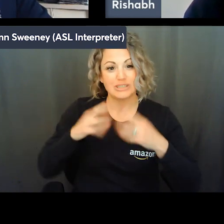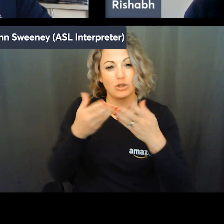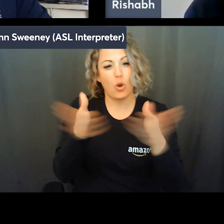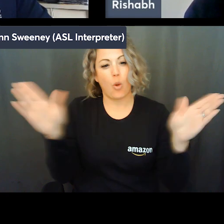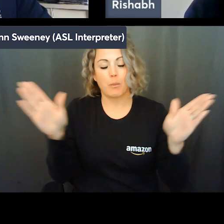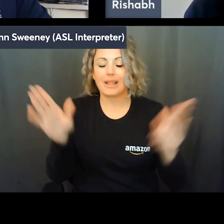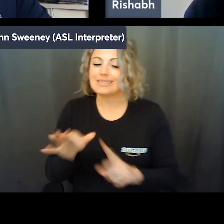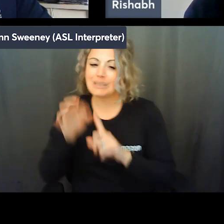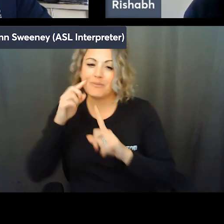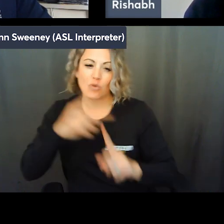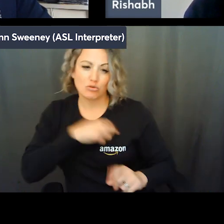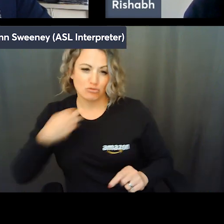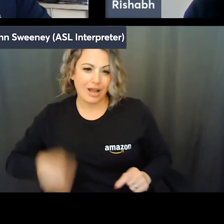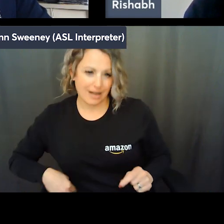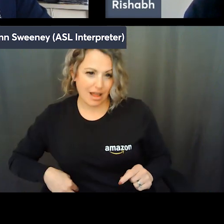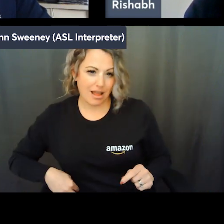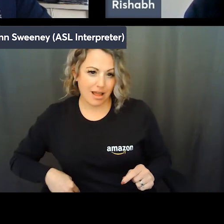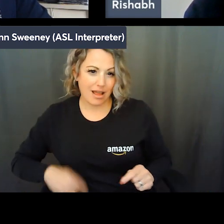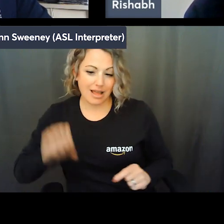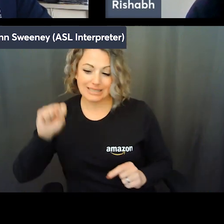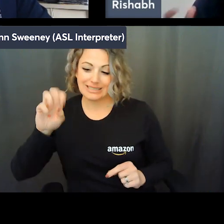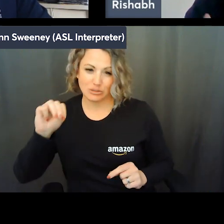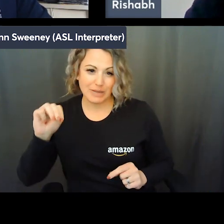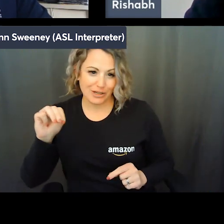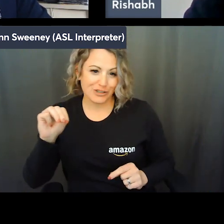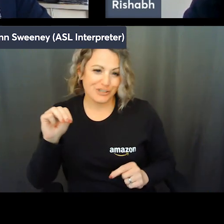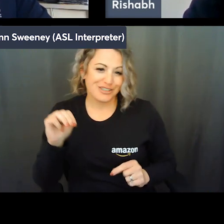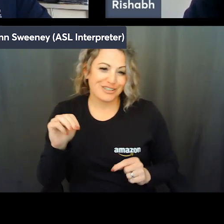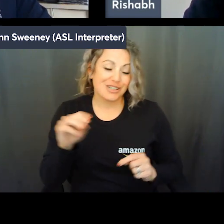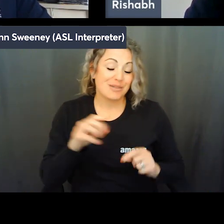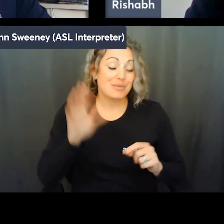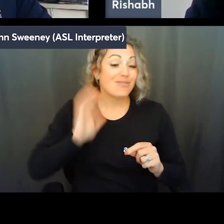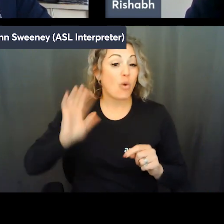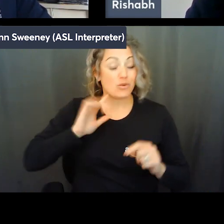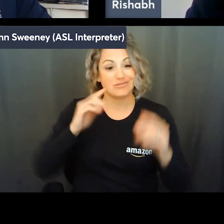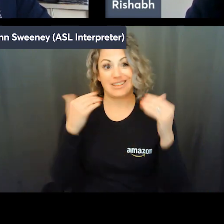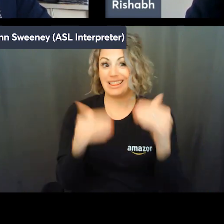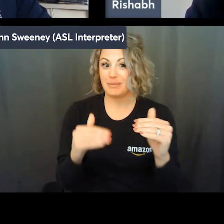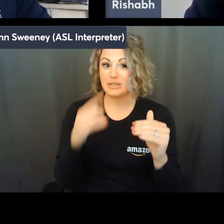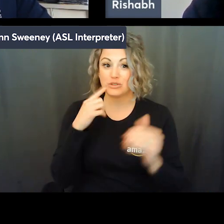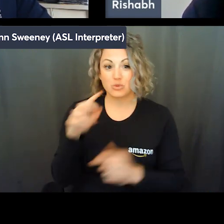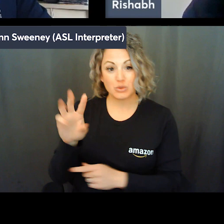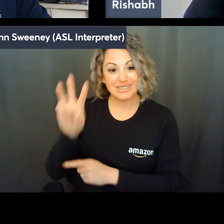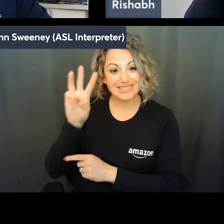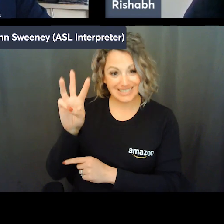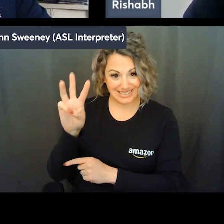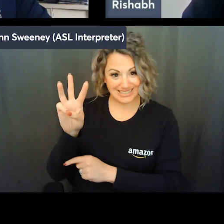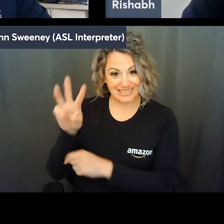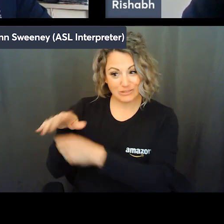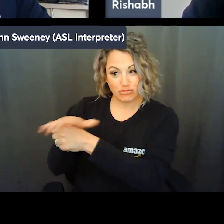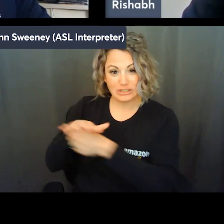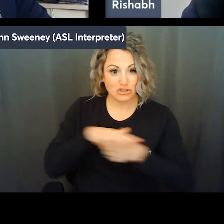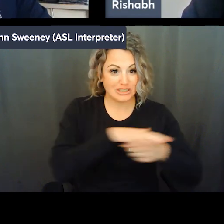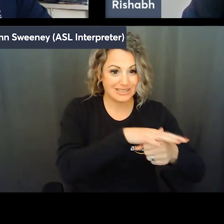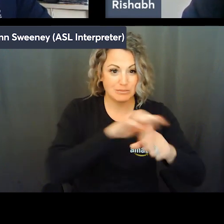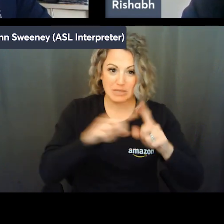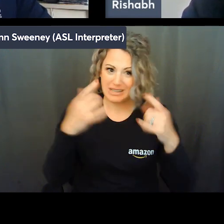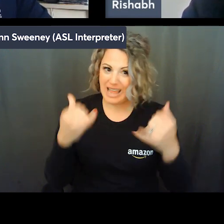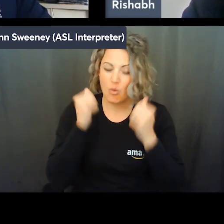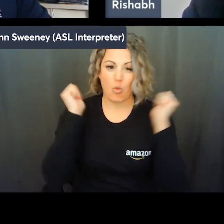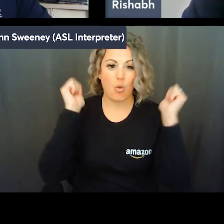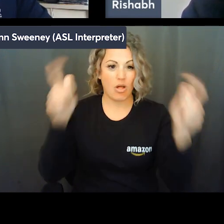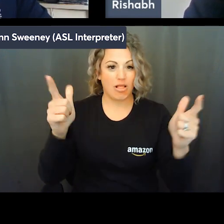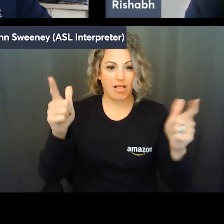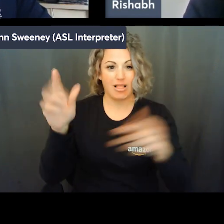China, where SageMaker is currently present. During preview, it was only limited to 6 regions. We are now expanding to all commercial